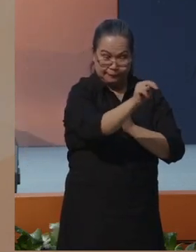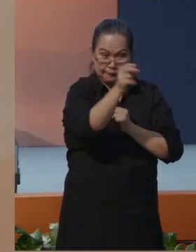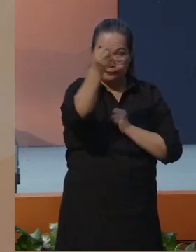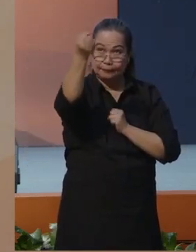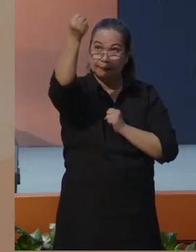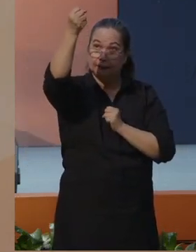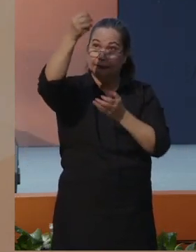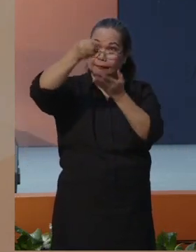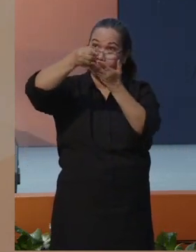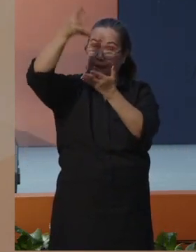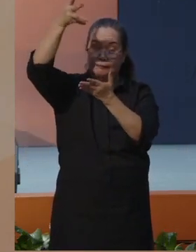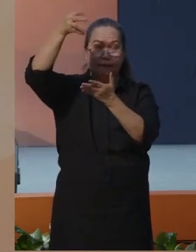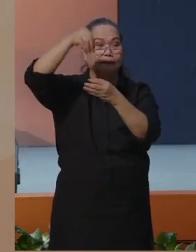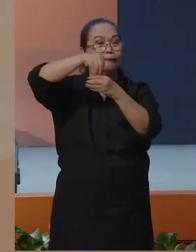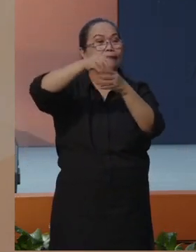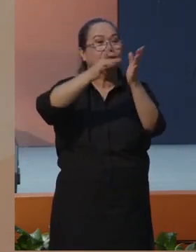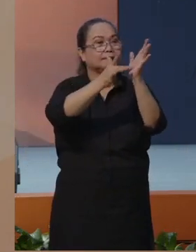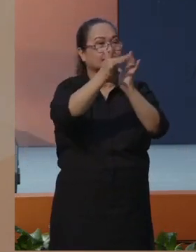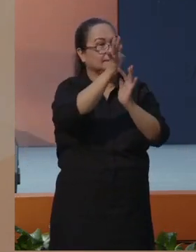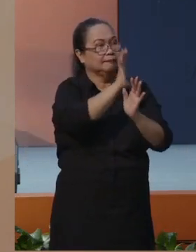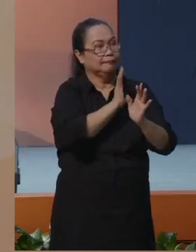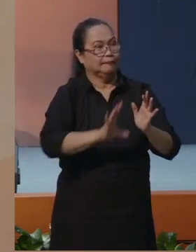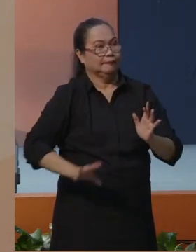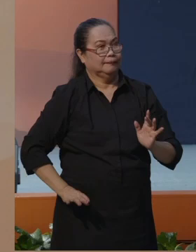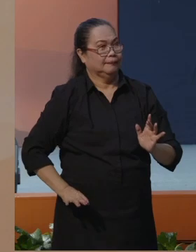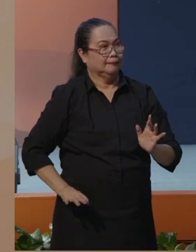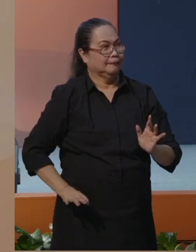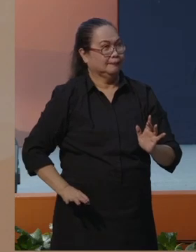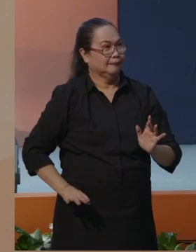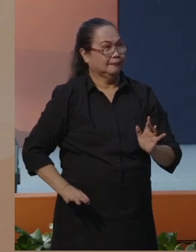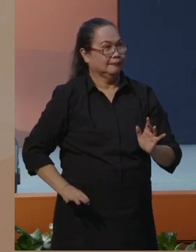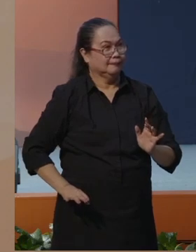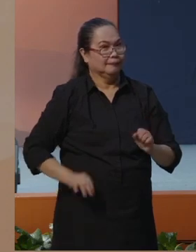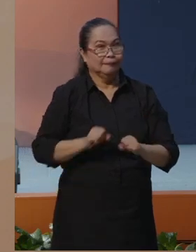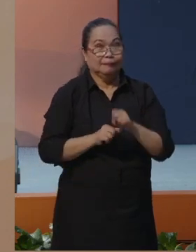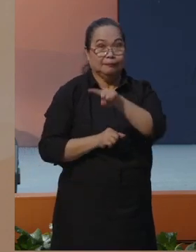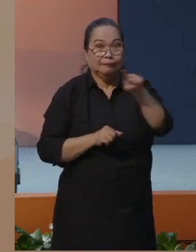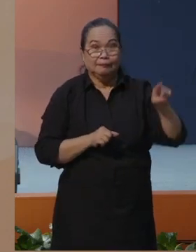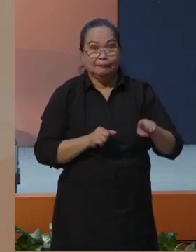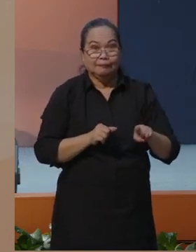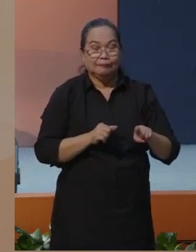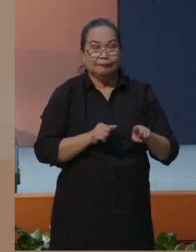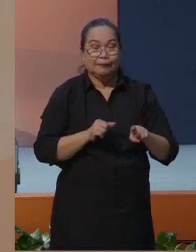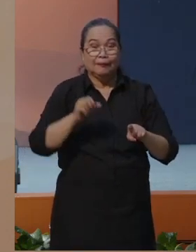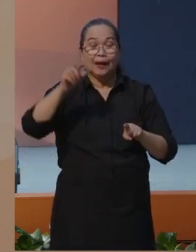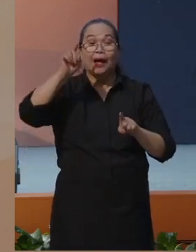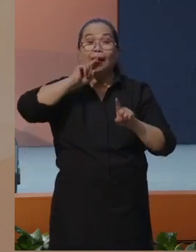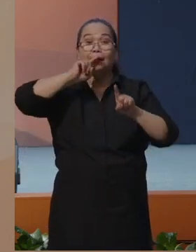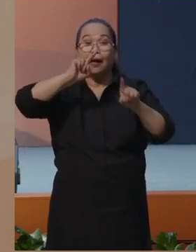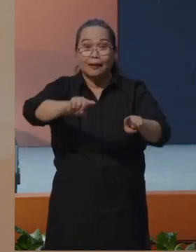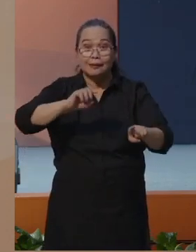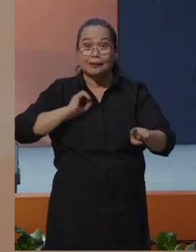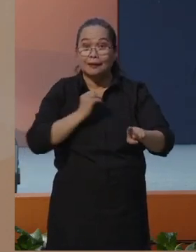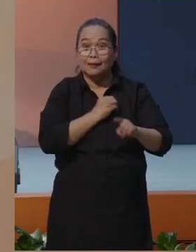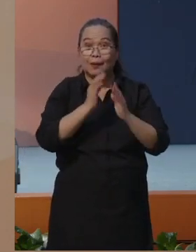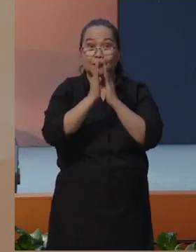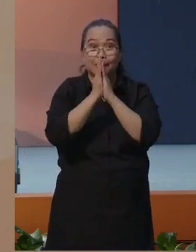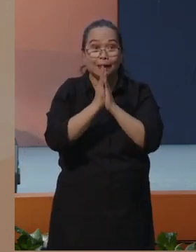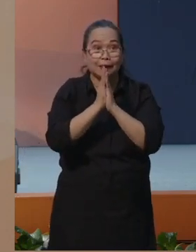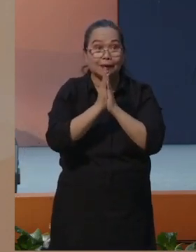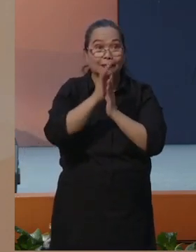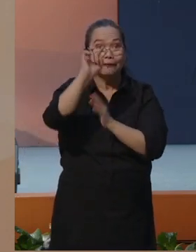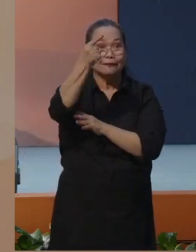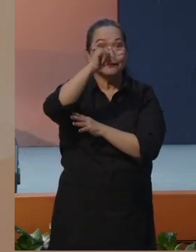in glory in Christ Jesus. Tugon sa ating mga panalangin. 1 John chapter